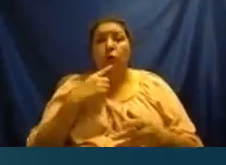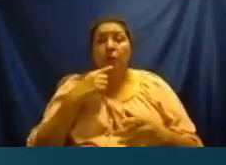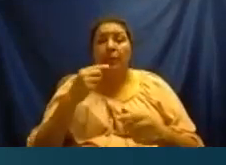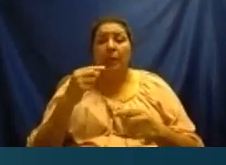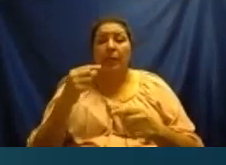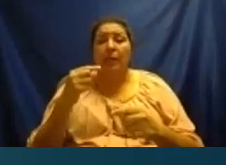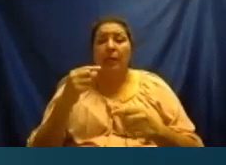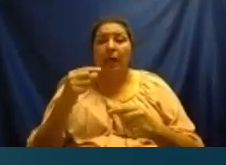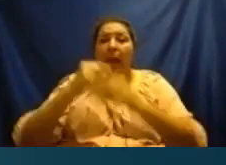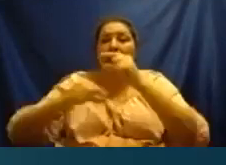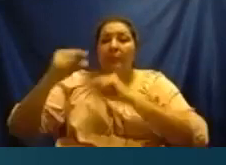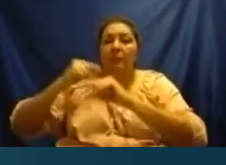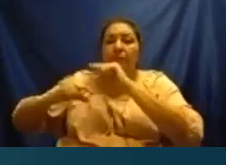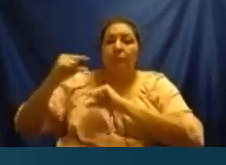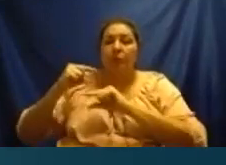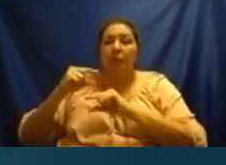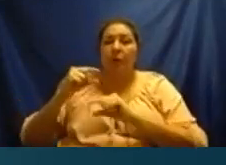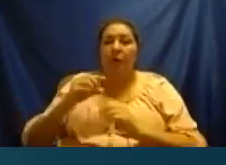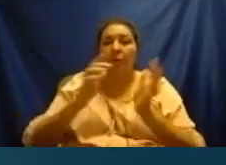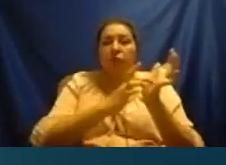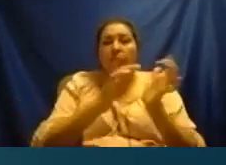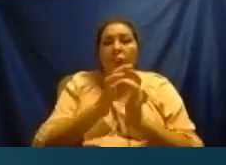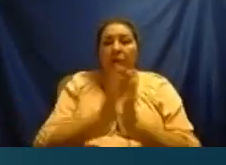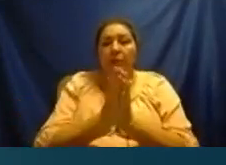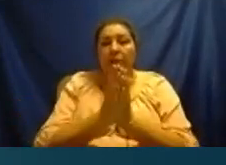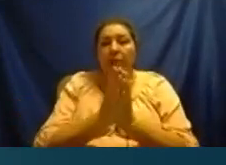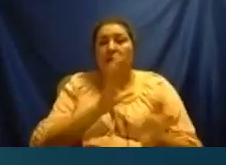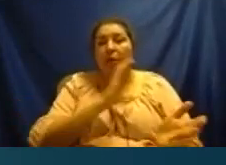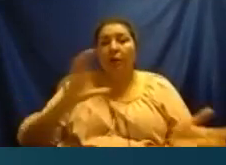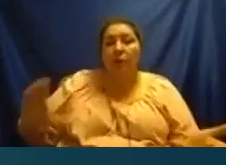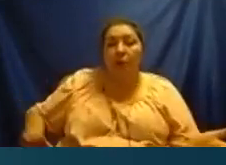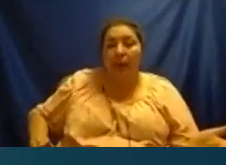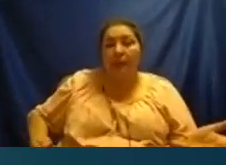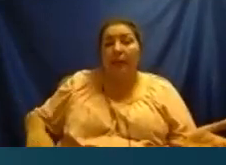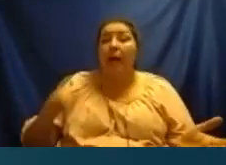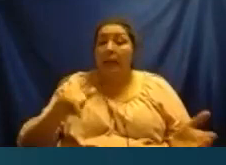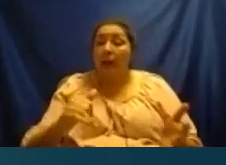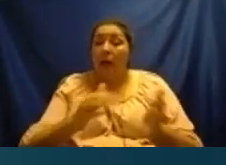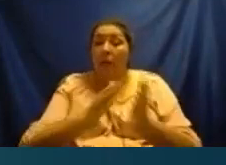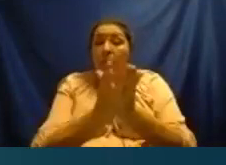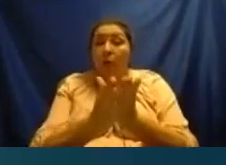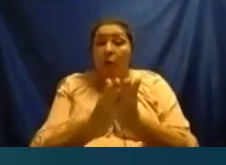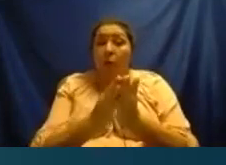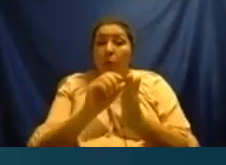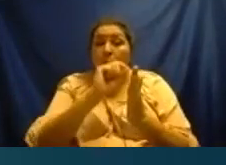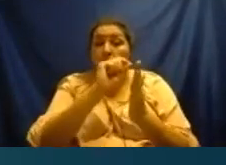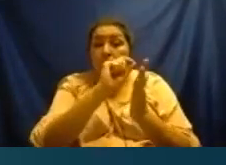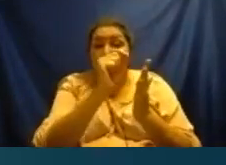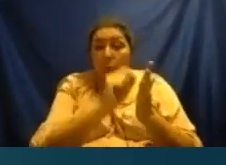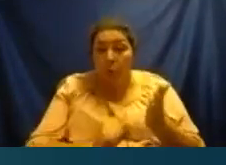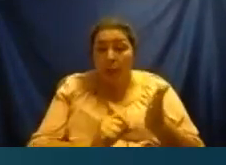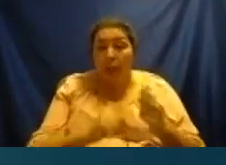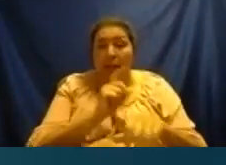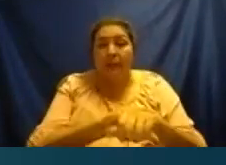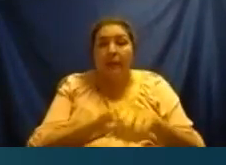Jesus Christ. Now, the book was written during the time of Judges, and that is all the